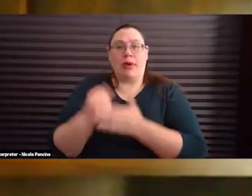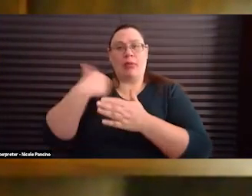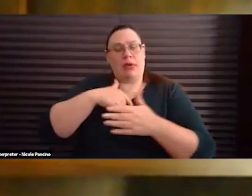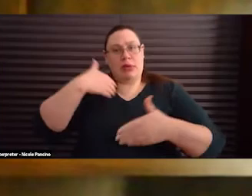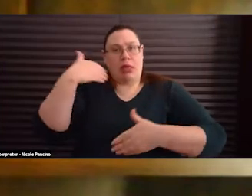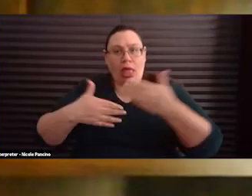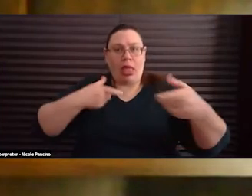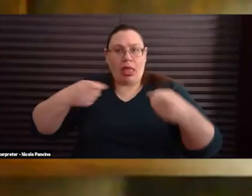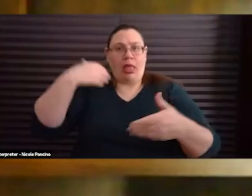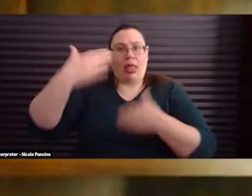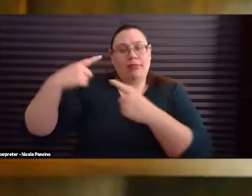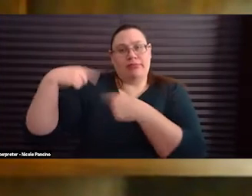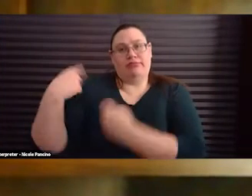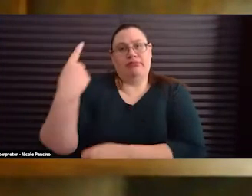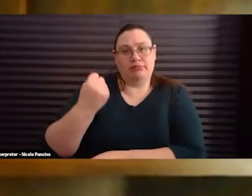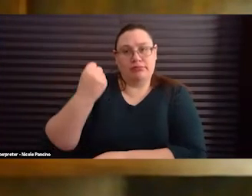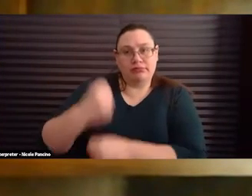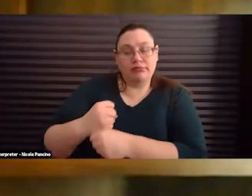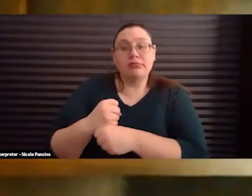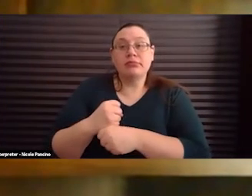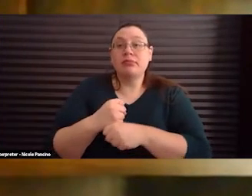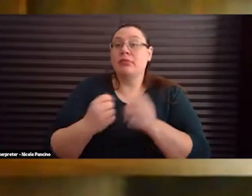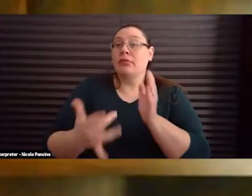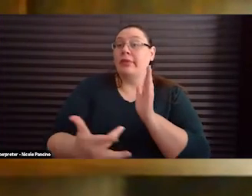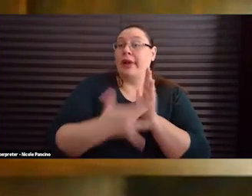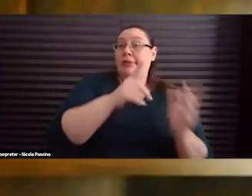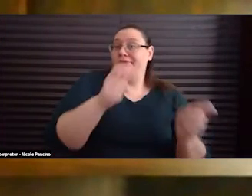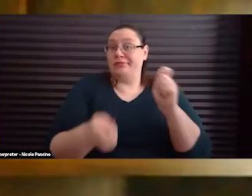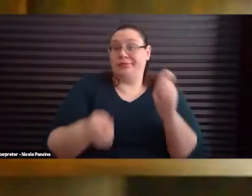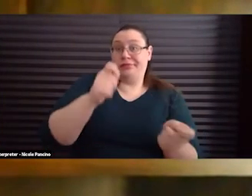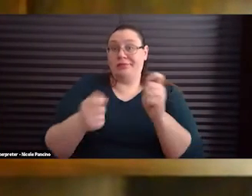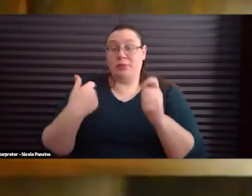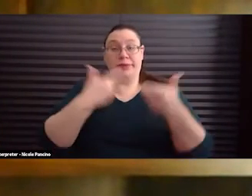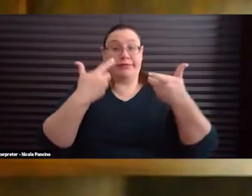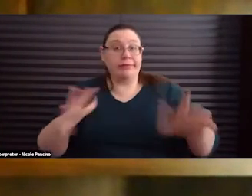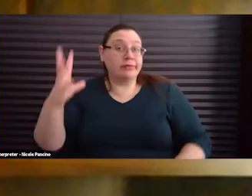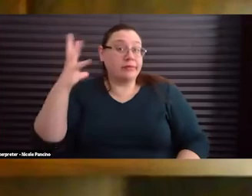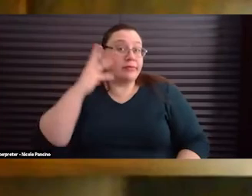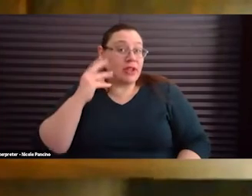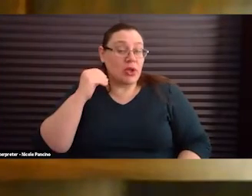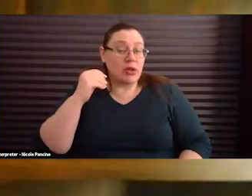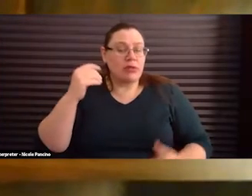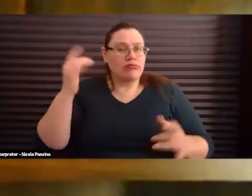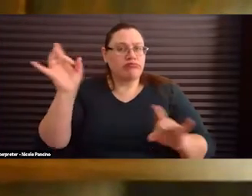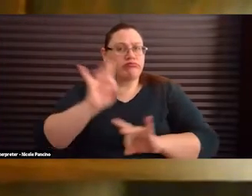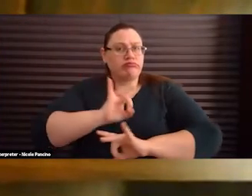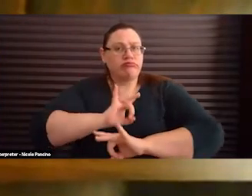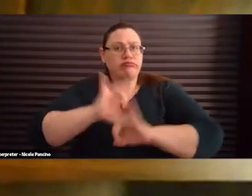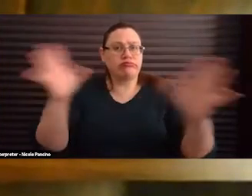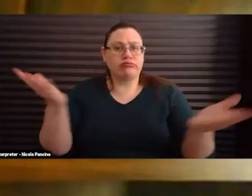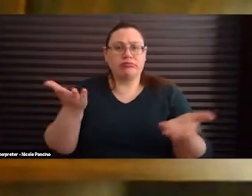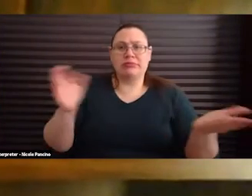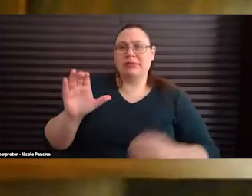this period. The technological shifts that we have experienced have been profound. And here we are at